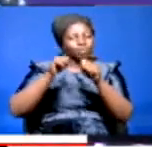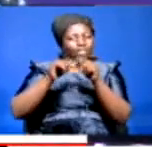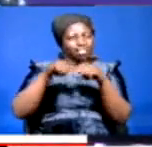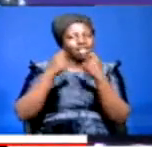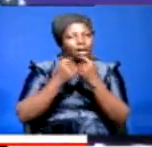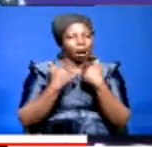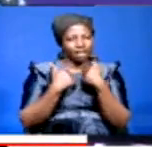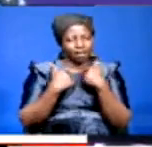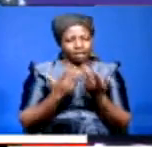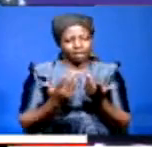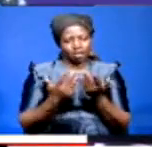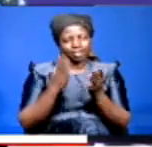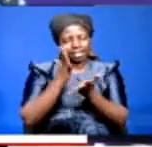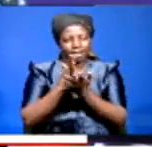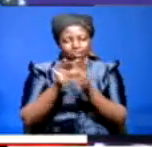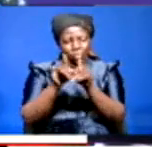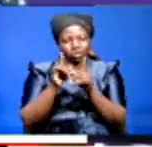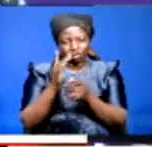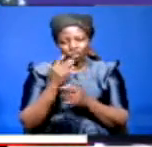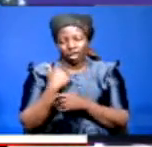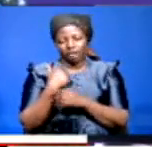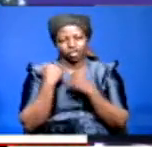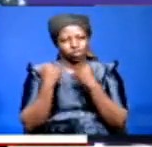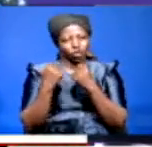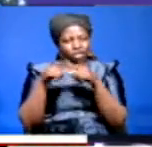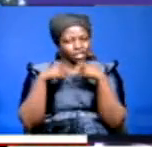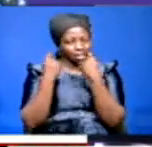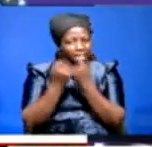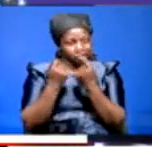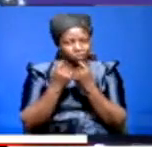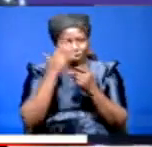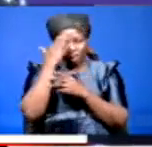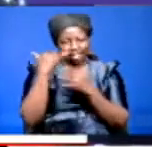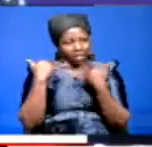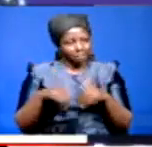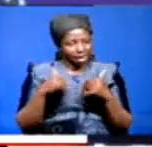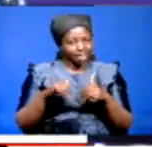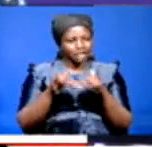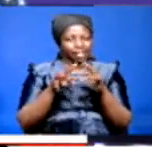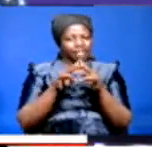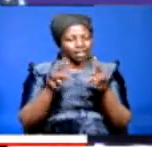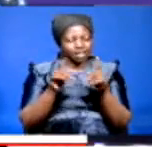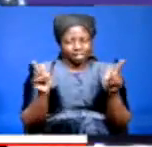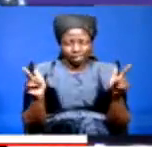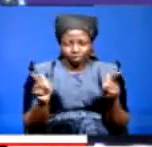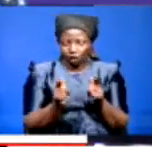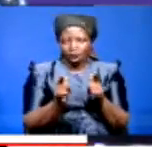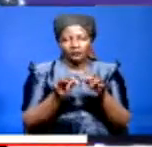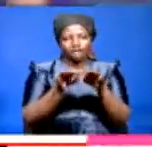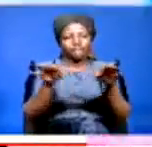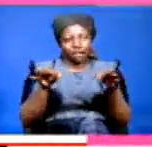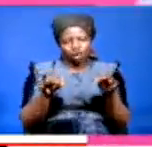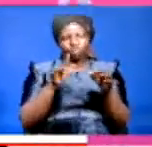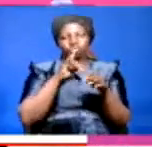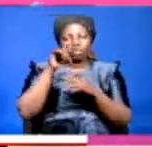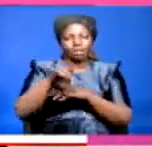offensively. They are a very strong team in the defensive because they play in a very small part of the field. So we have to find solutions to overcome that.